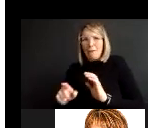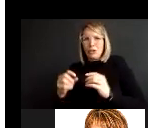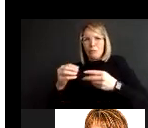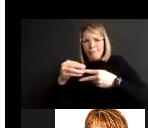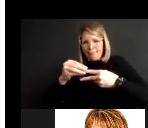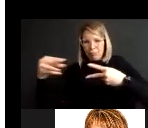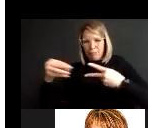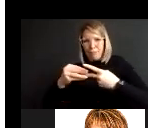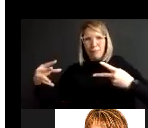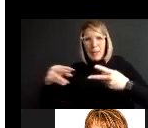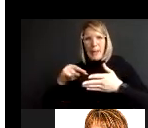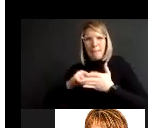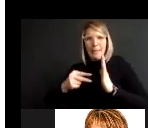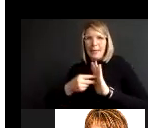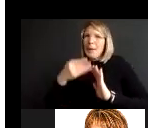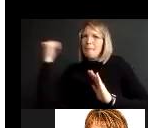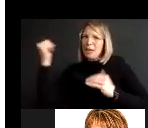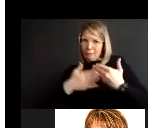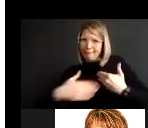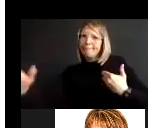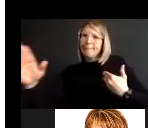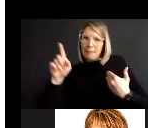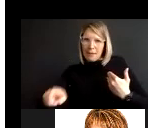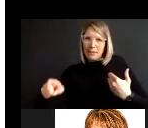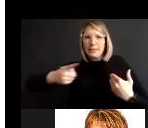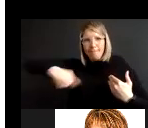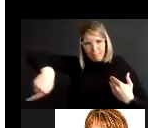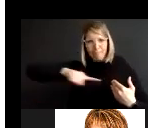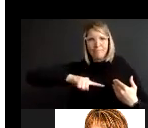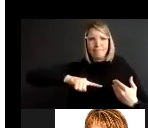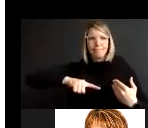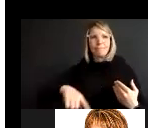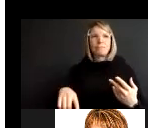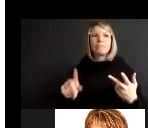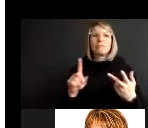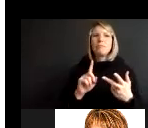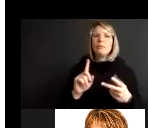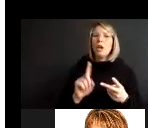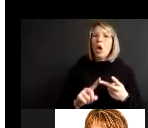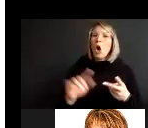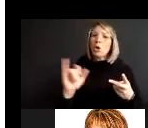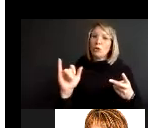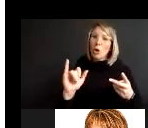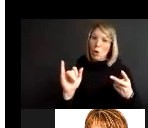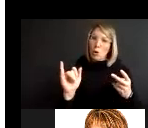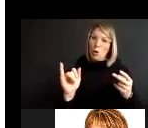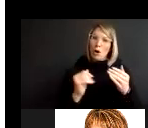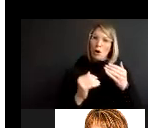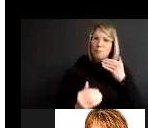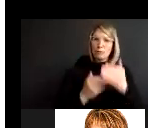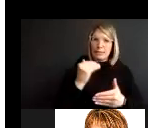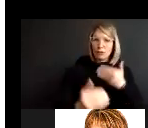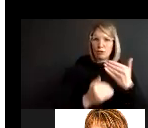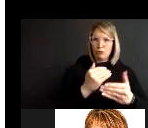As Henry mentioned as well, a lot of those, the same can be said for some of those procedural protections for adults. So, as we mentioned, adult protection is